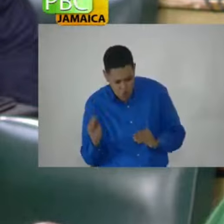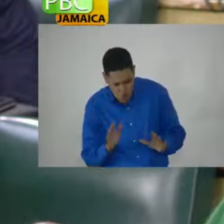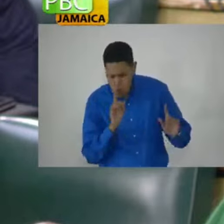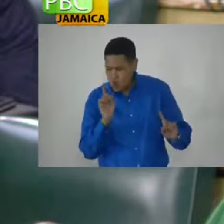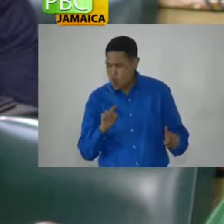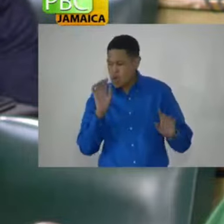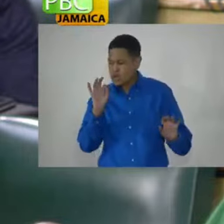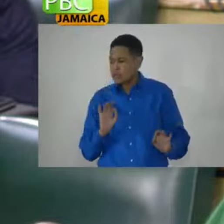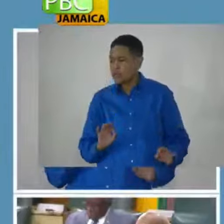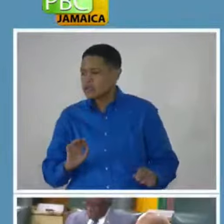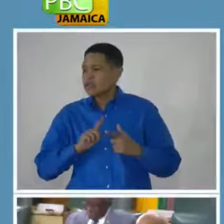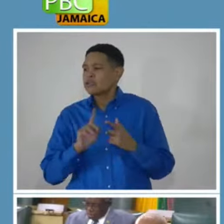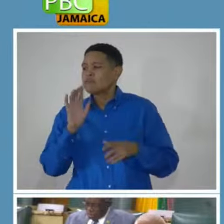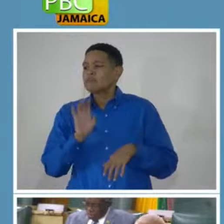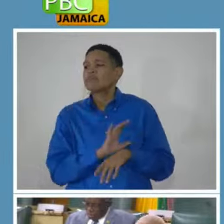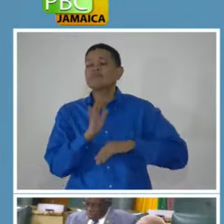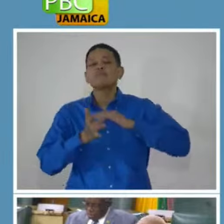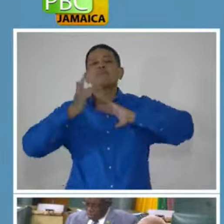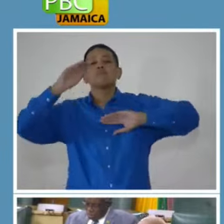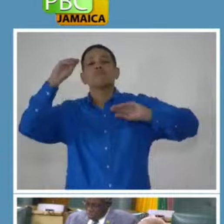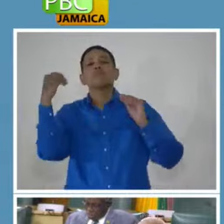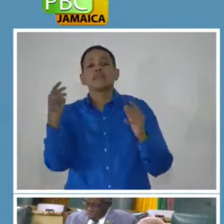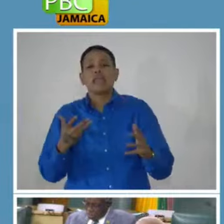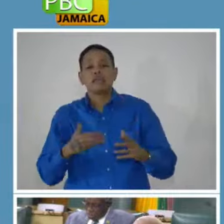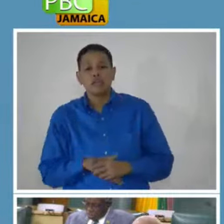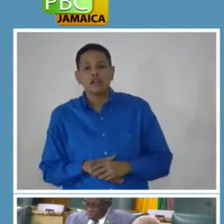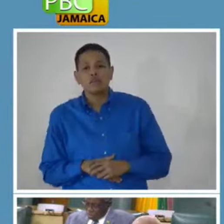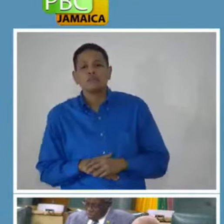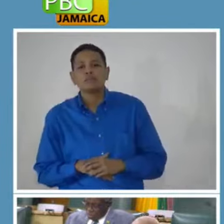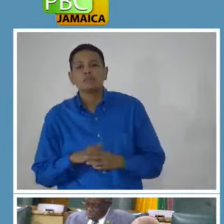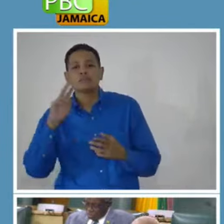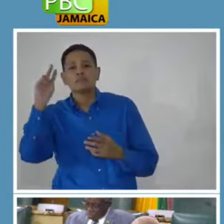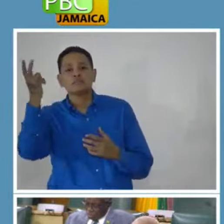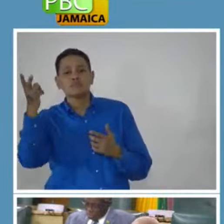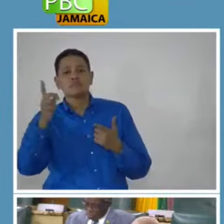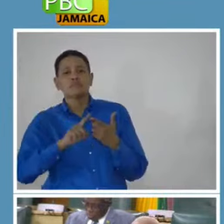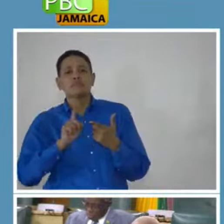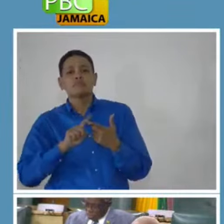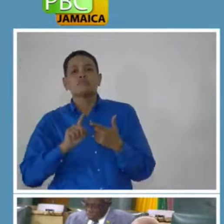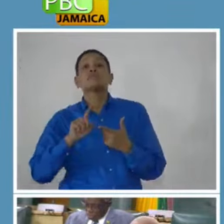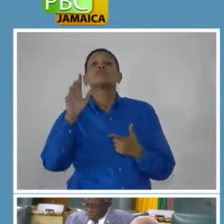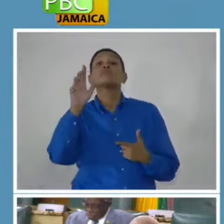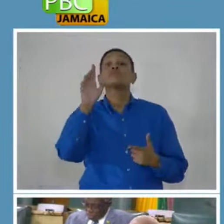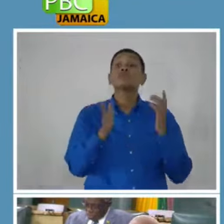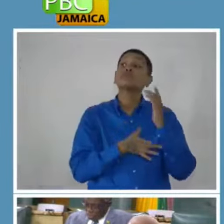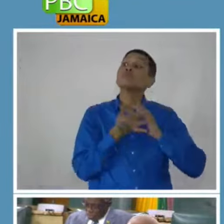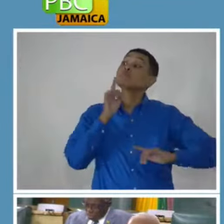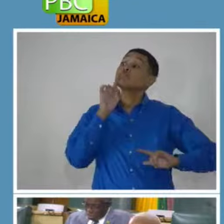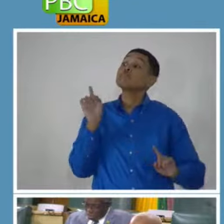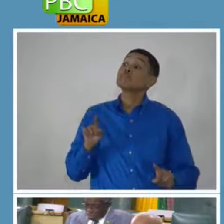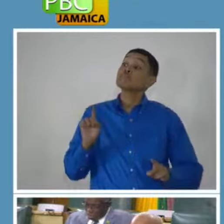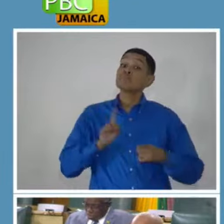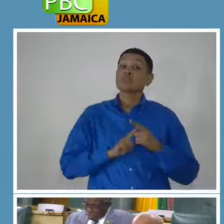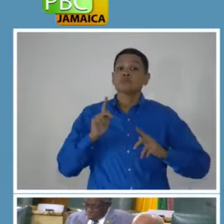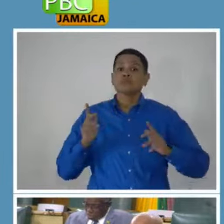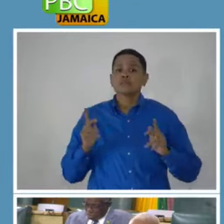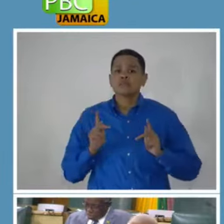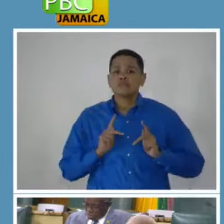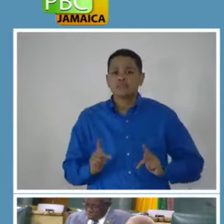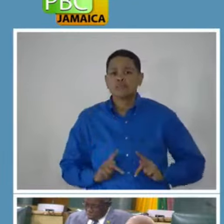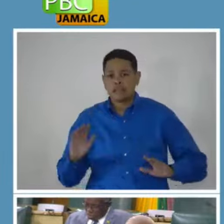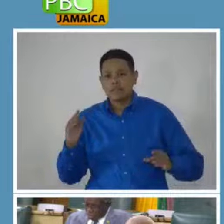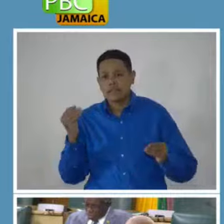and digitally delivered. Number two, digitally ordered and physically